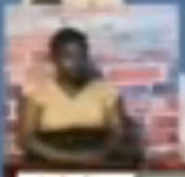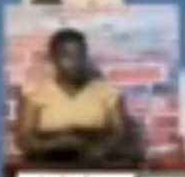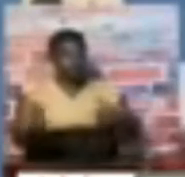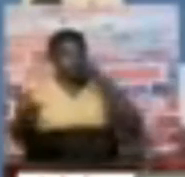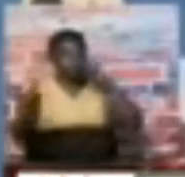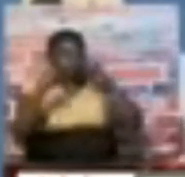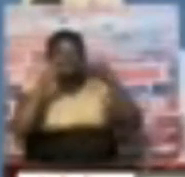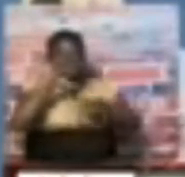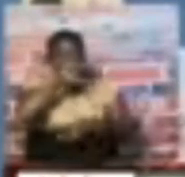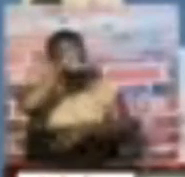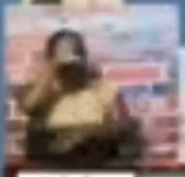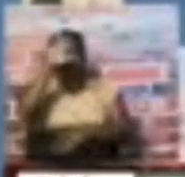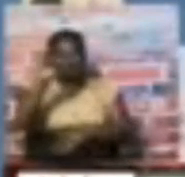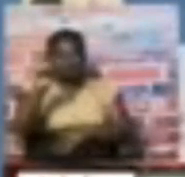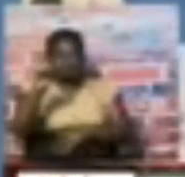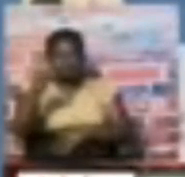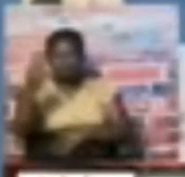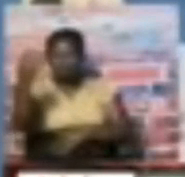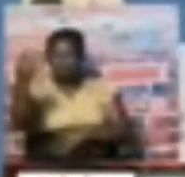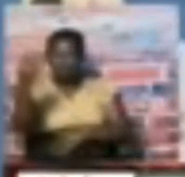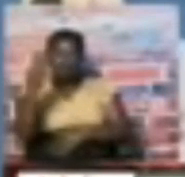Restaurant Africa Limited, 1 million shillings.